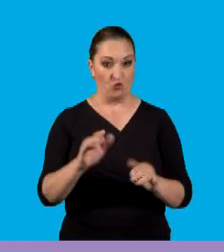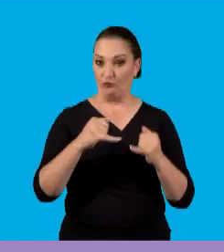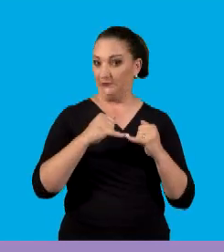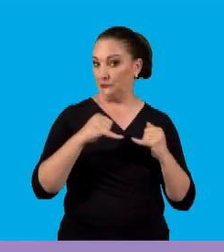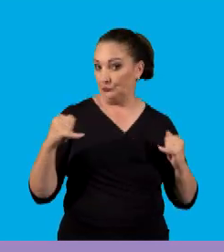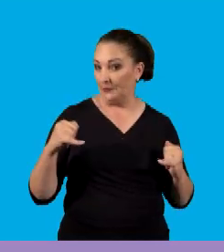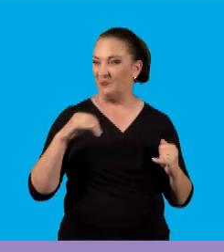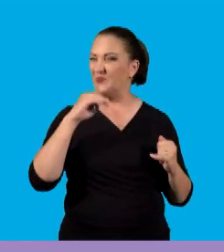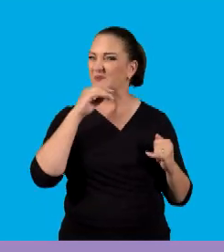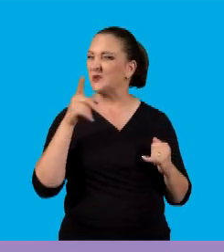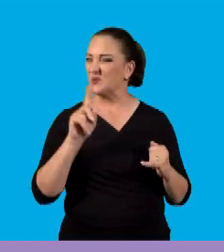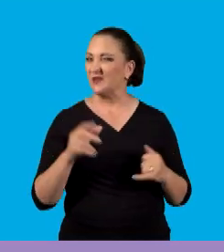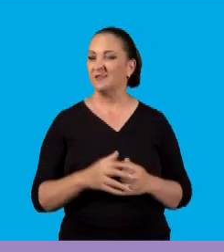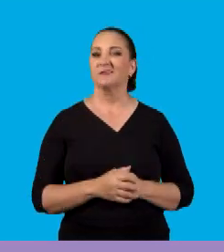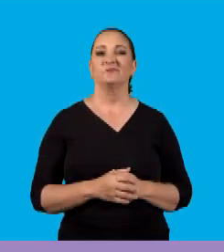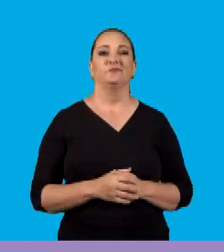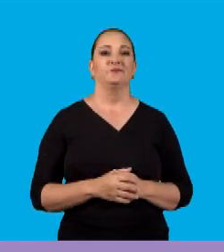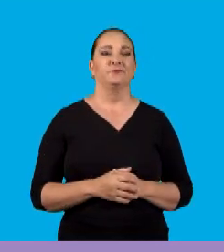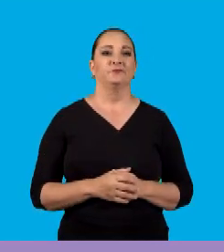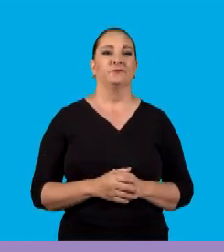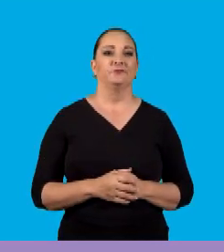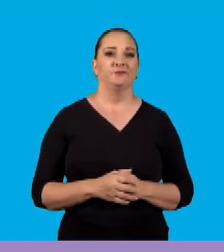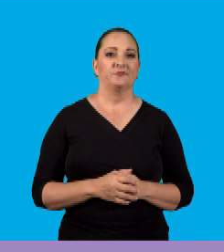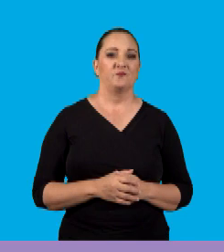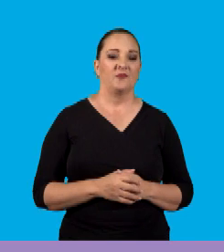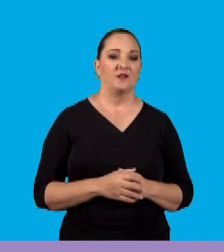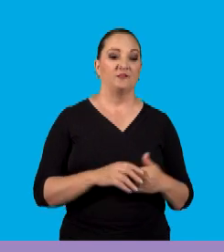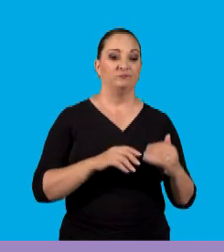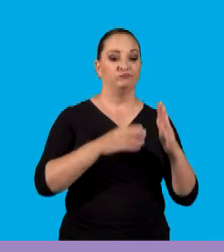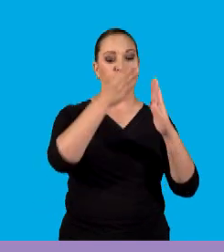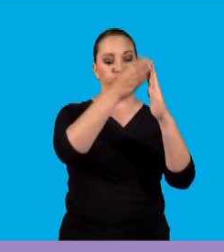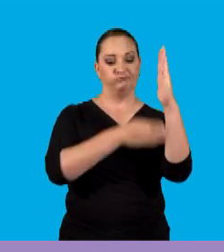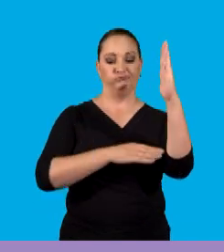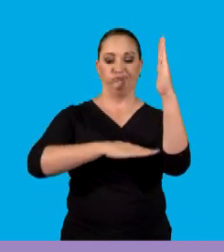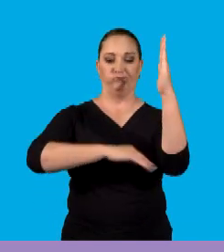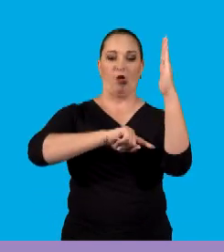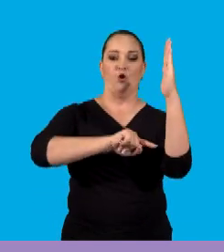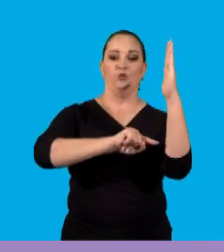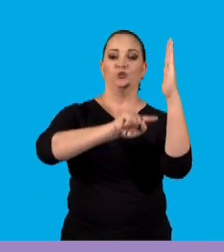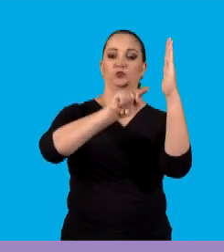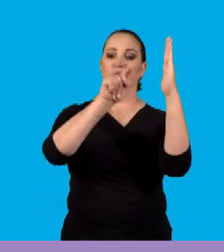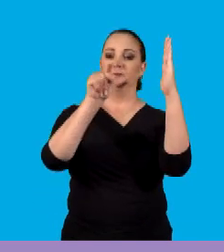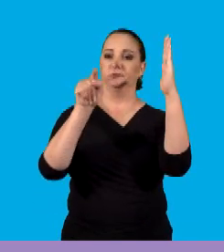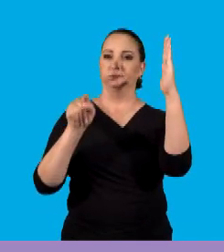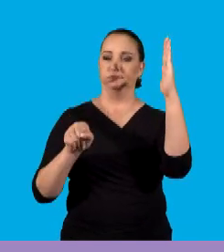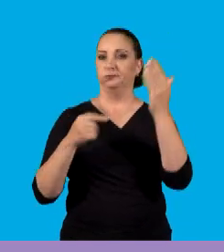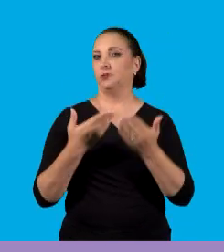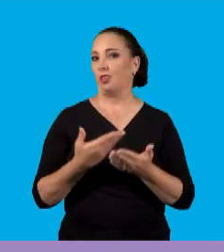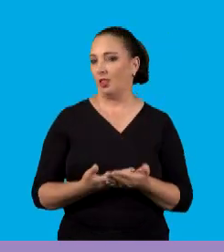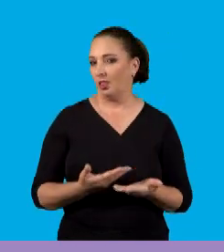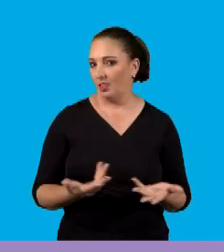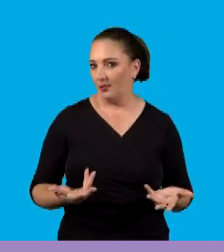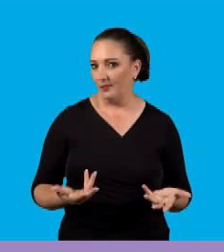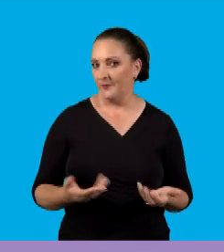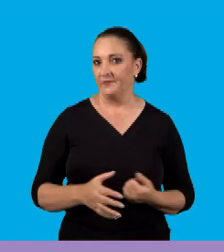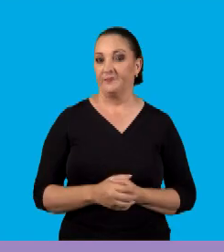graphs that are not straight. Now, this means that the graphs that can form a curve instead of a linear